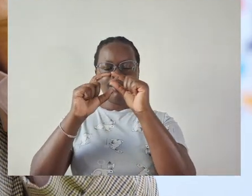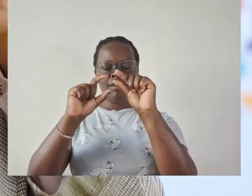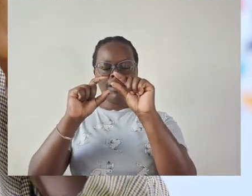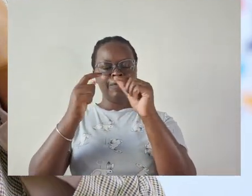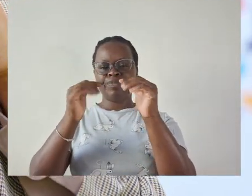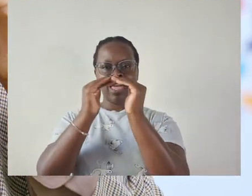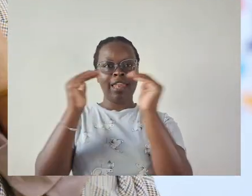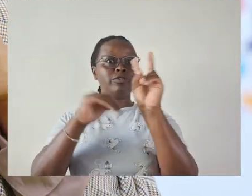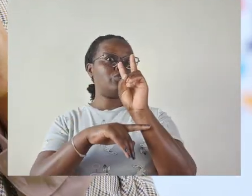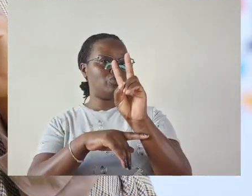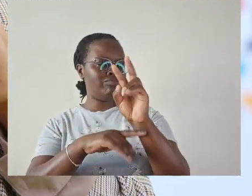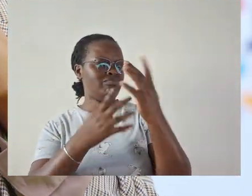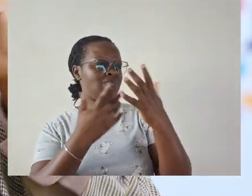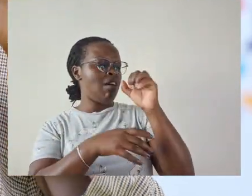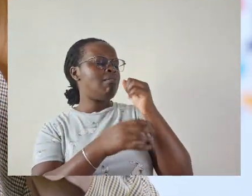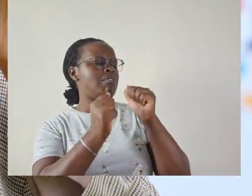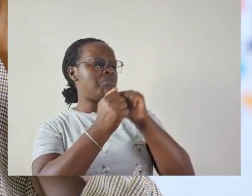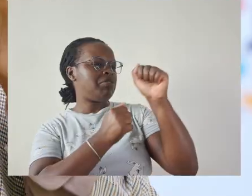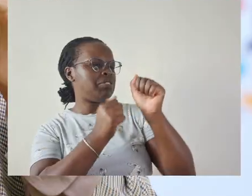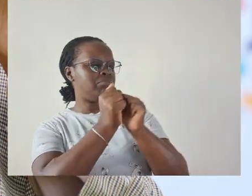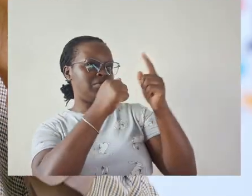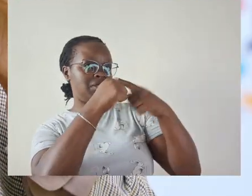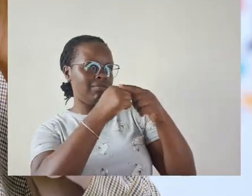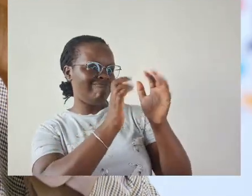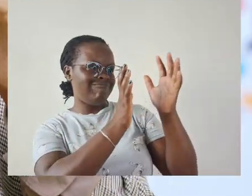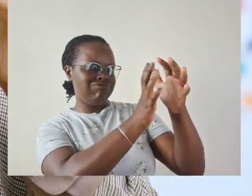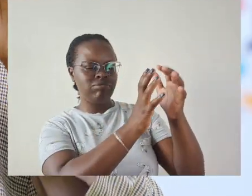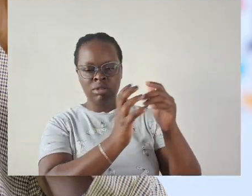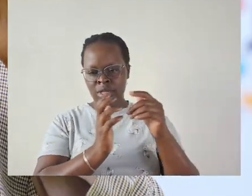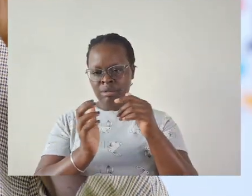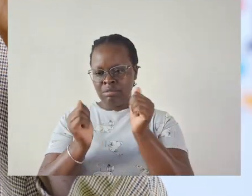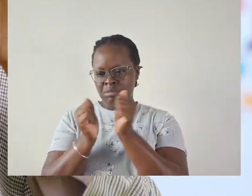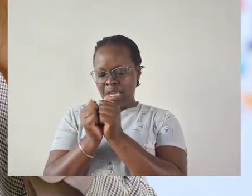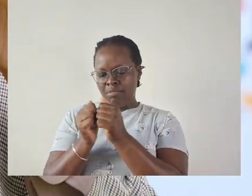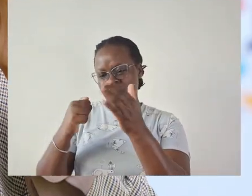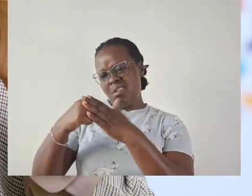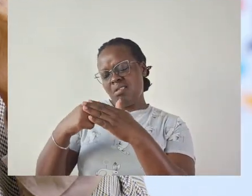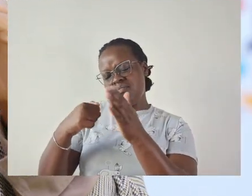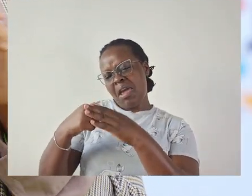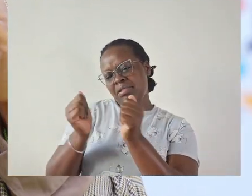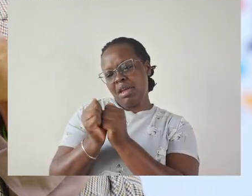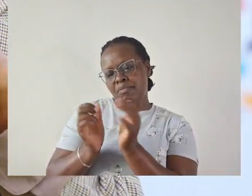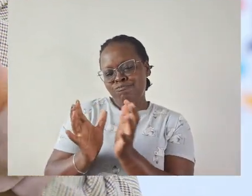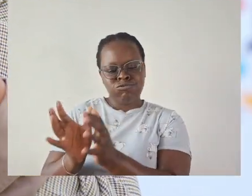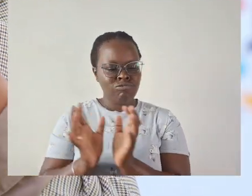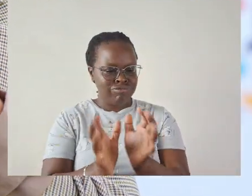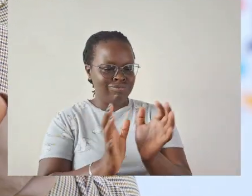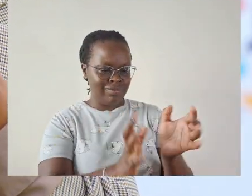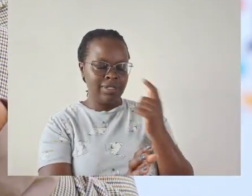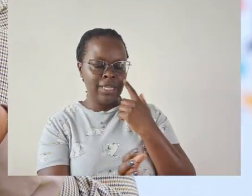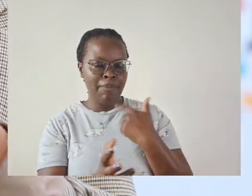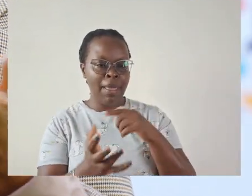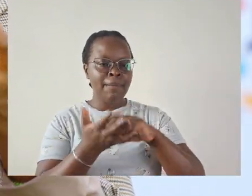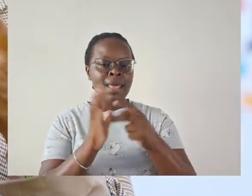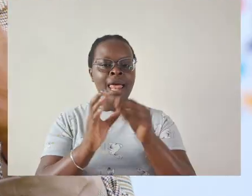can be able to cut them. We divide them into 6 to 9 and then 10 to 12. So we try to simplify it